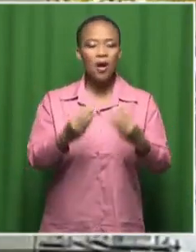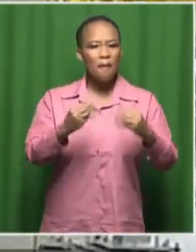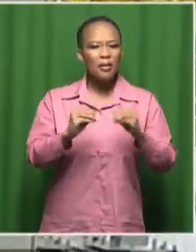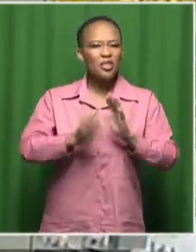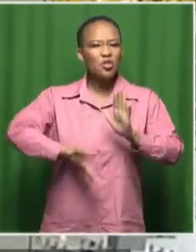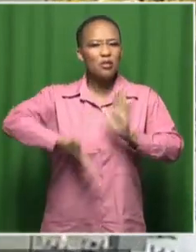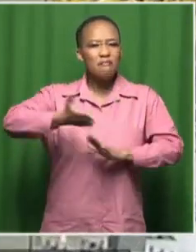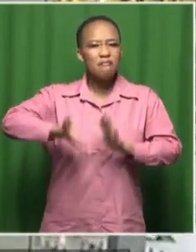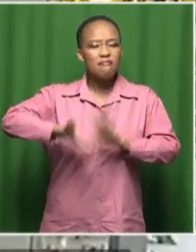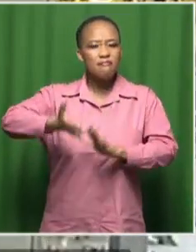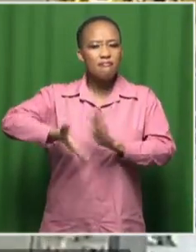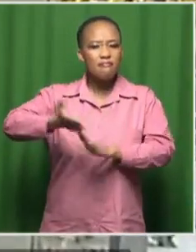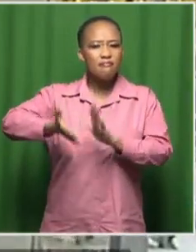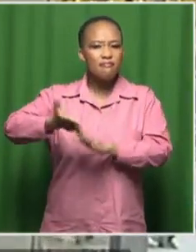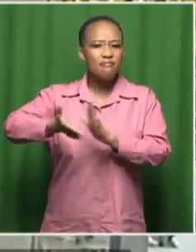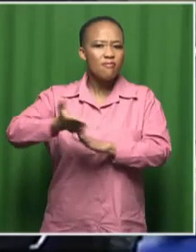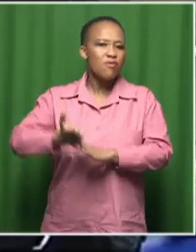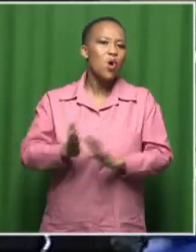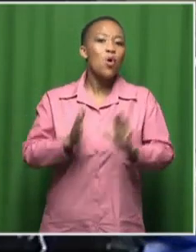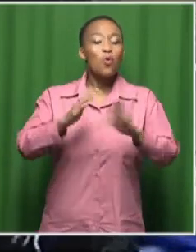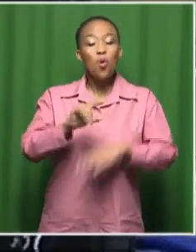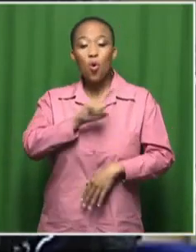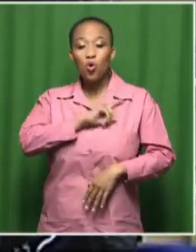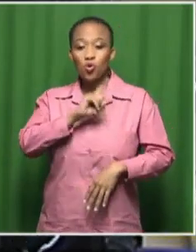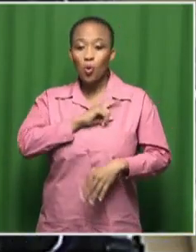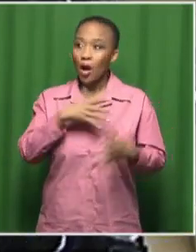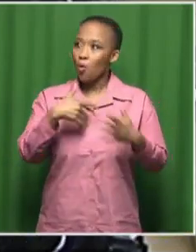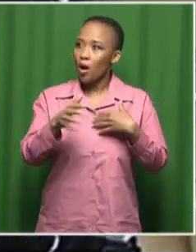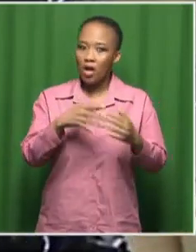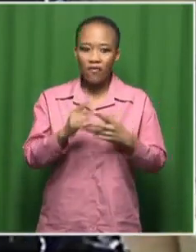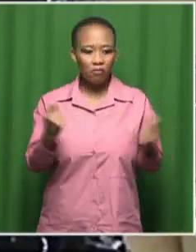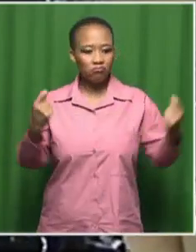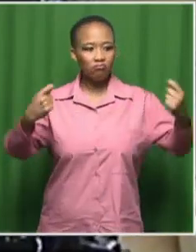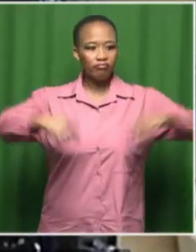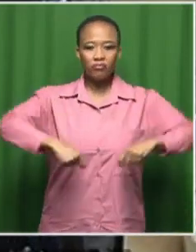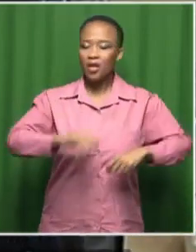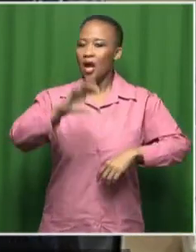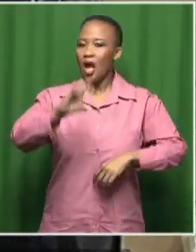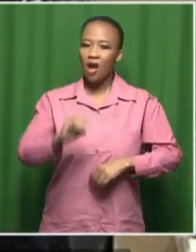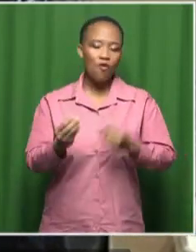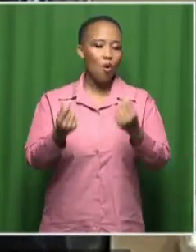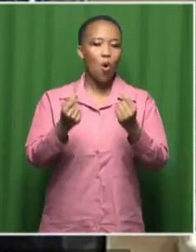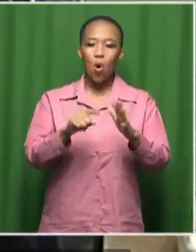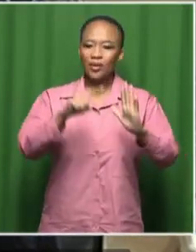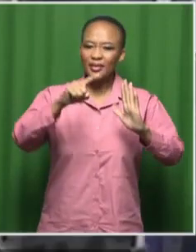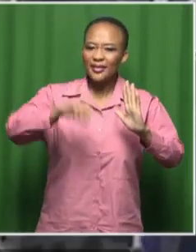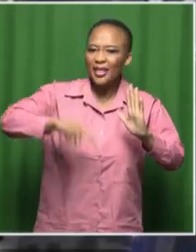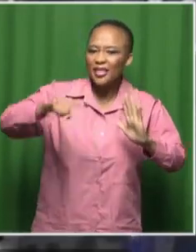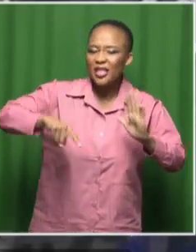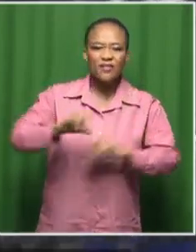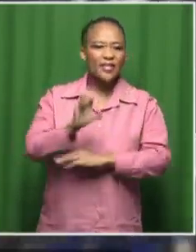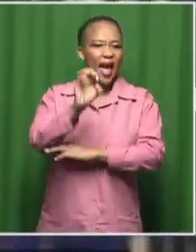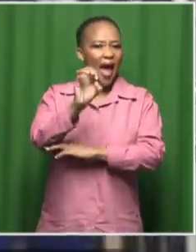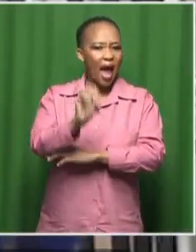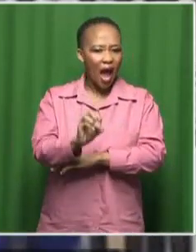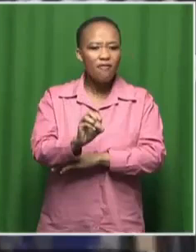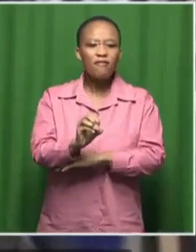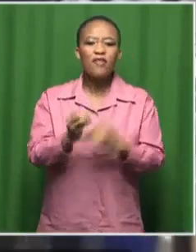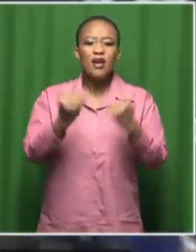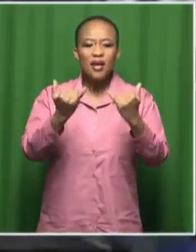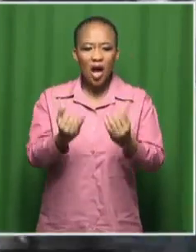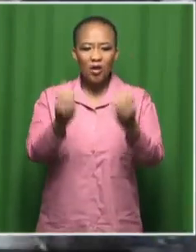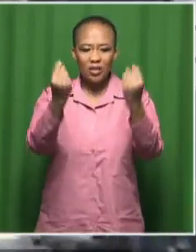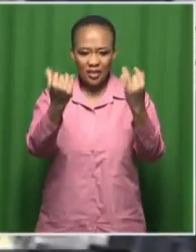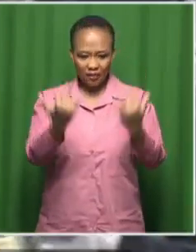that whatever sectors they support with subsidies or incentives, that a periodic calculation is made as to whether the incentive